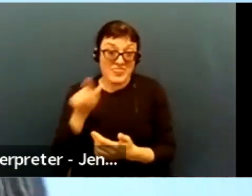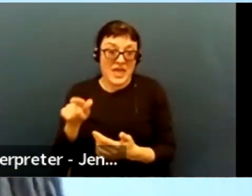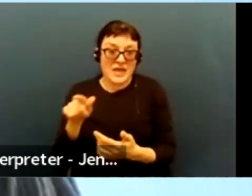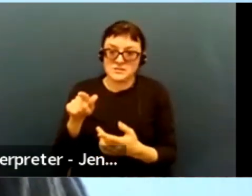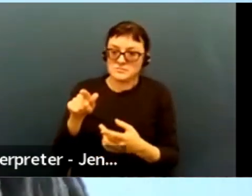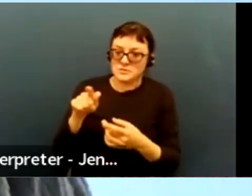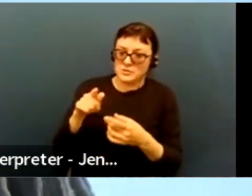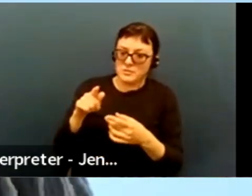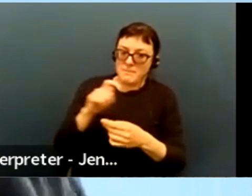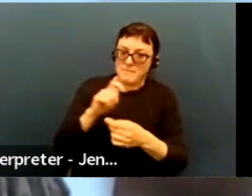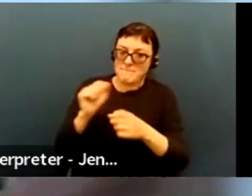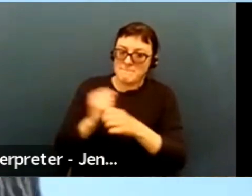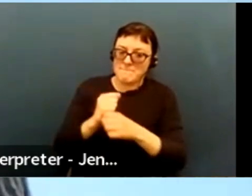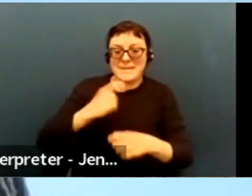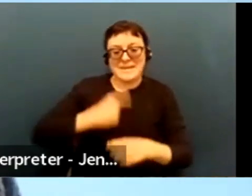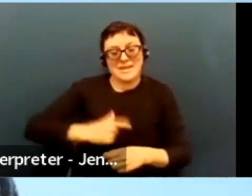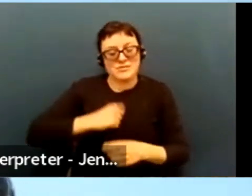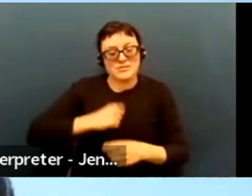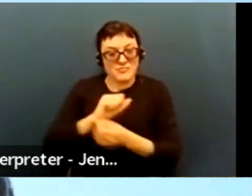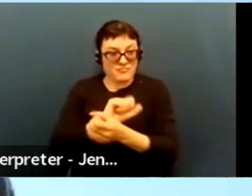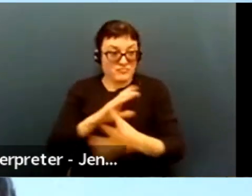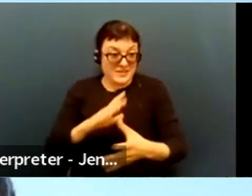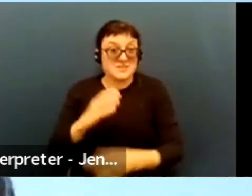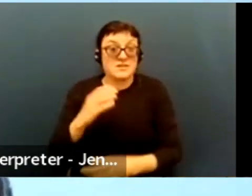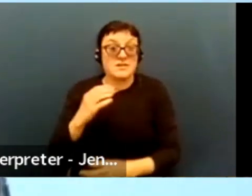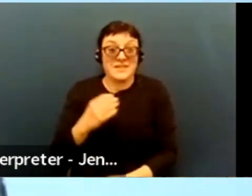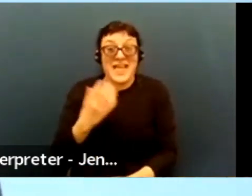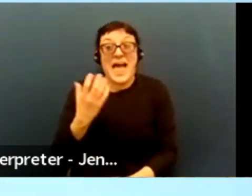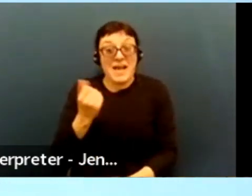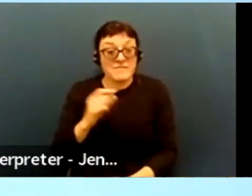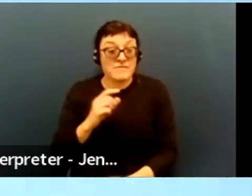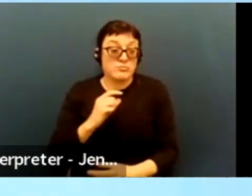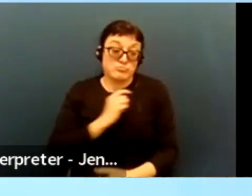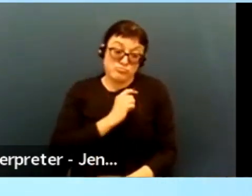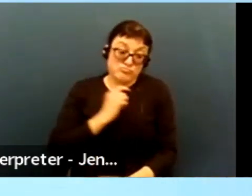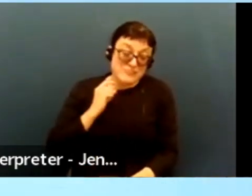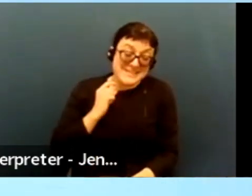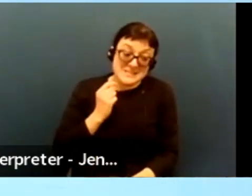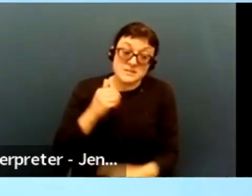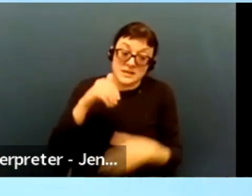and part of art and poetry, which were all the same thing anywhere. That also